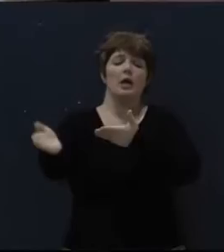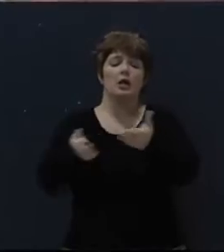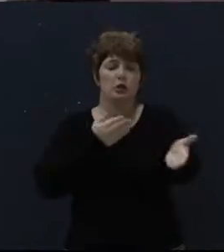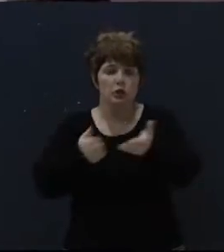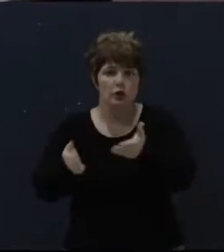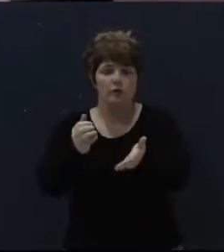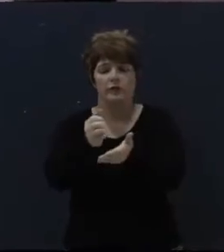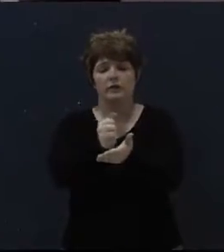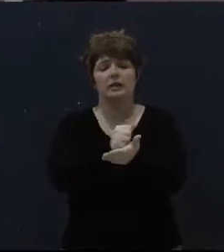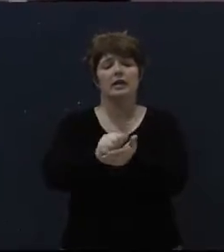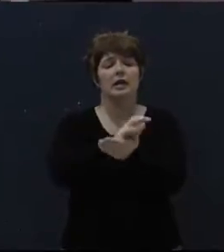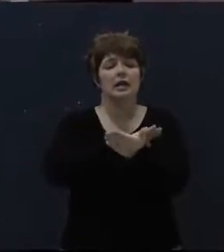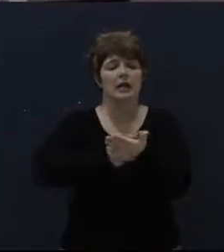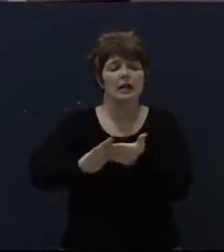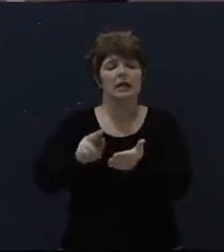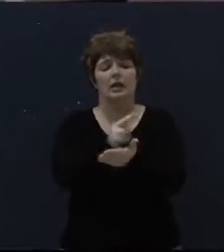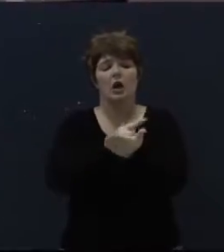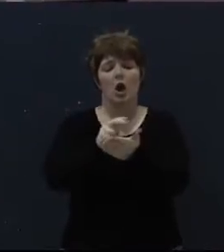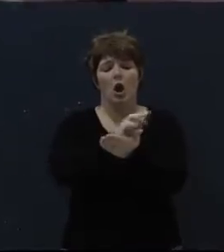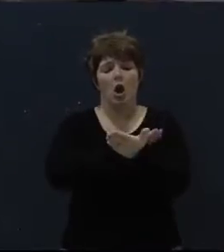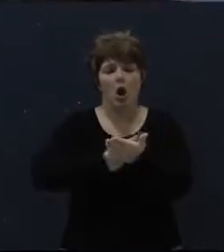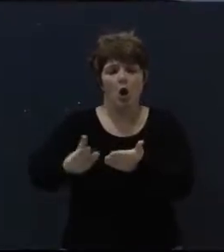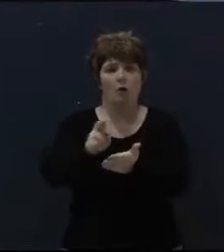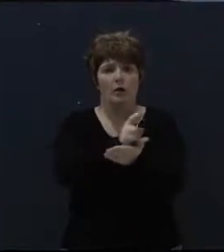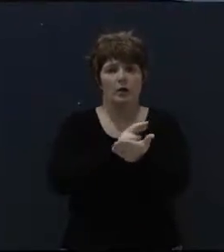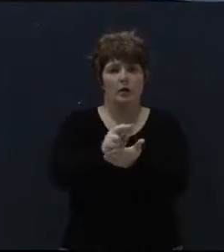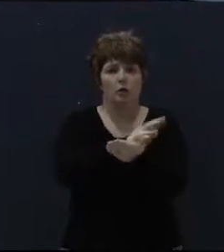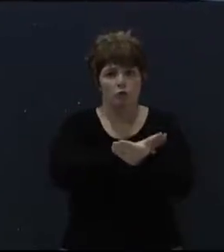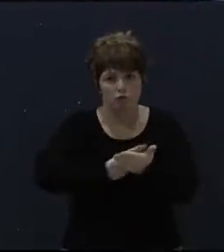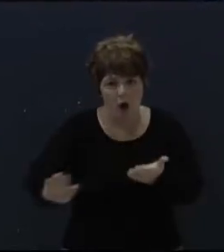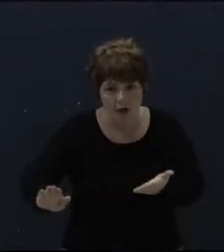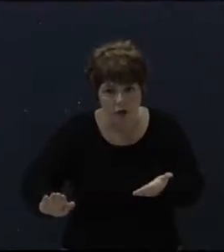is clean and holy and righteous. Somebody help me right